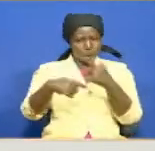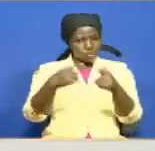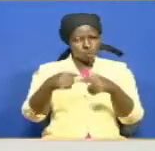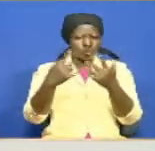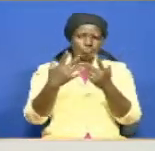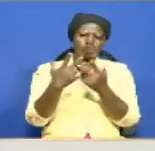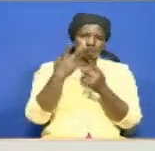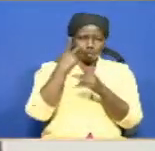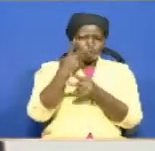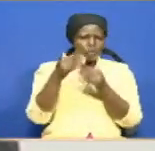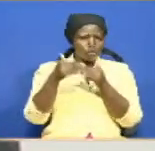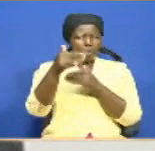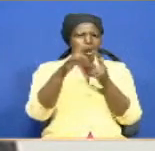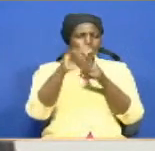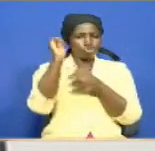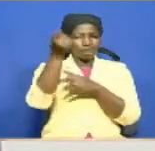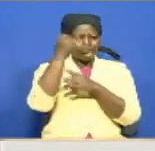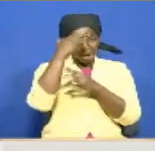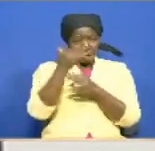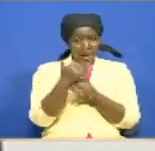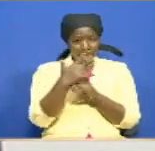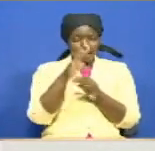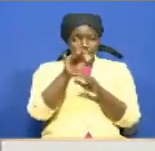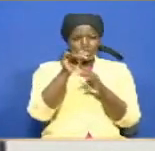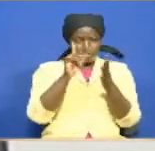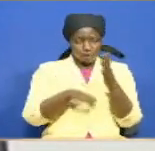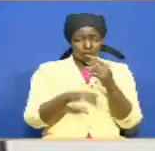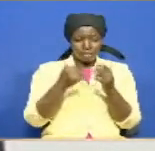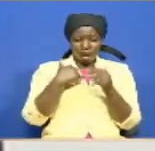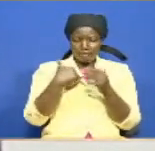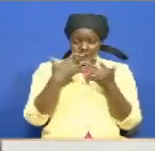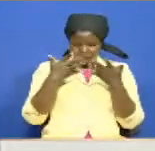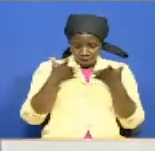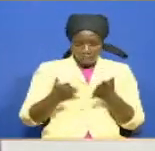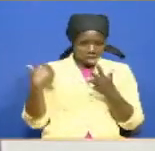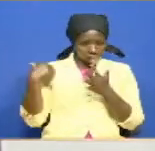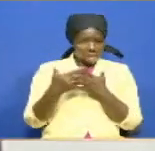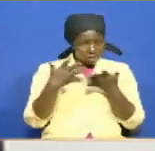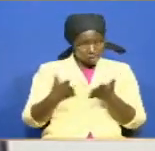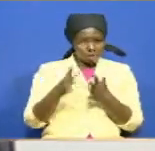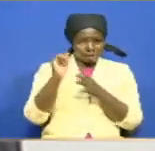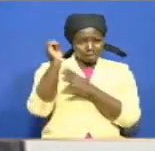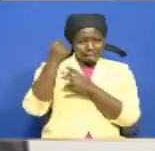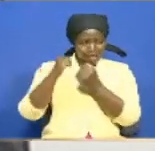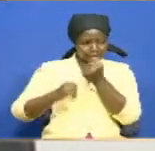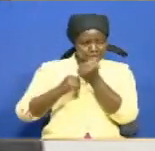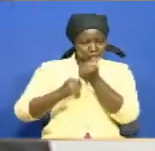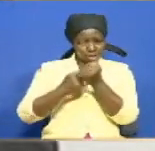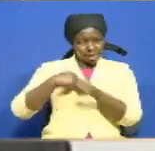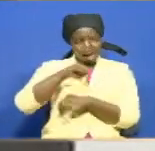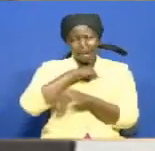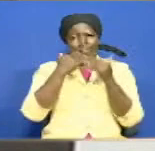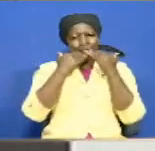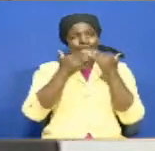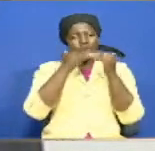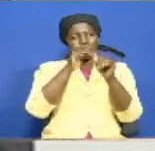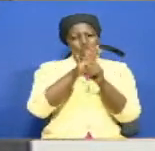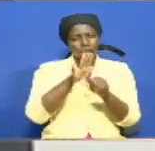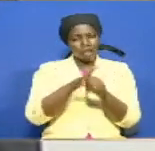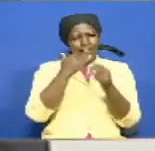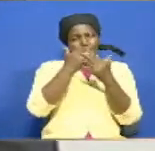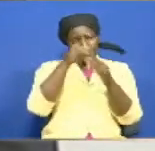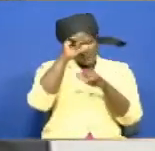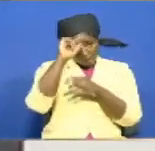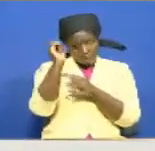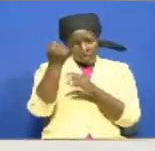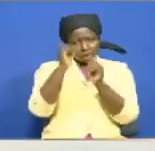to Kenya, because from the refugee camp to where we are now, it was Kenya always with us. And thank you very much, and thanks to the Government of Kenya and the people of Kenya